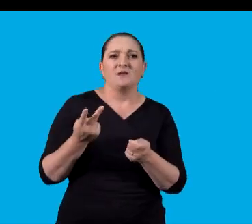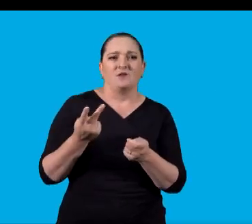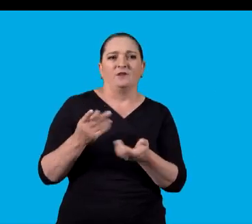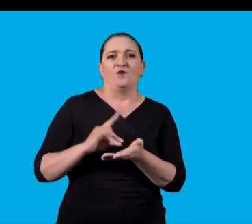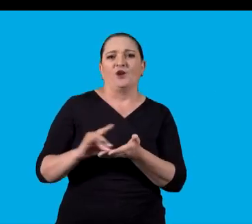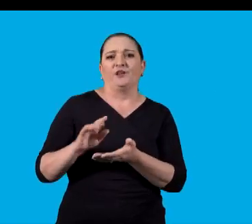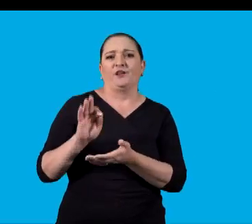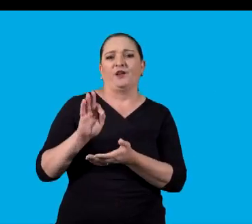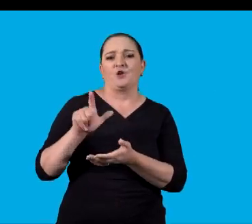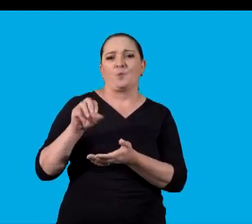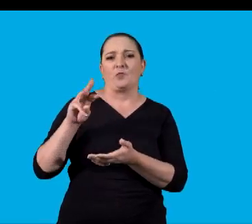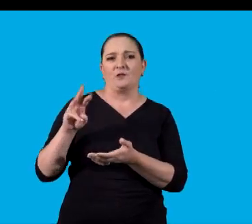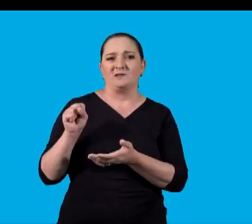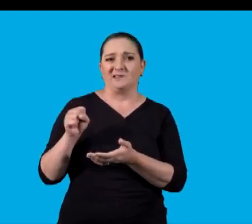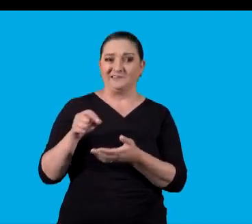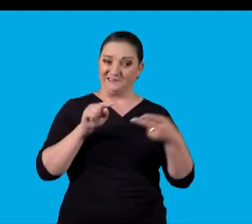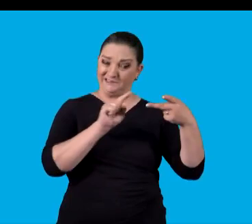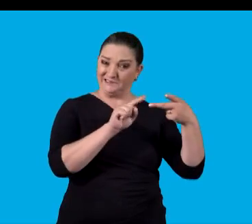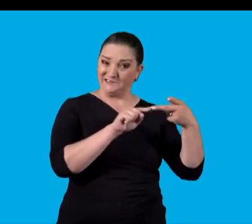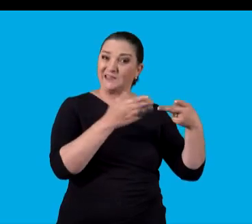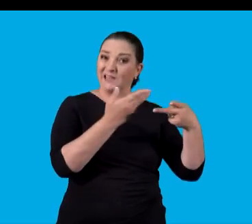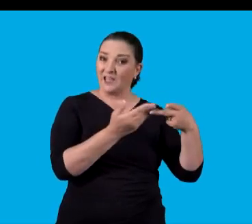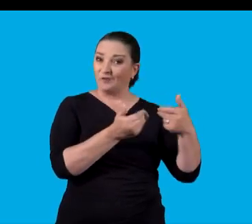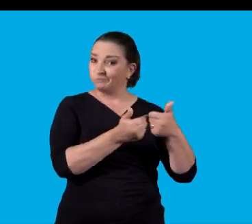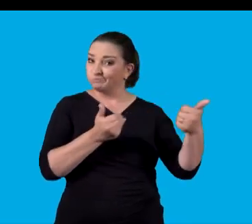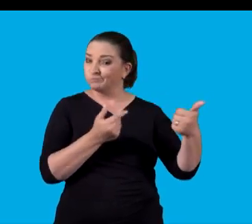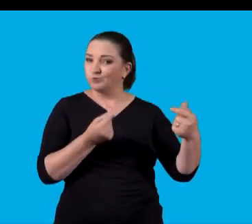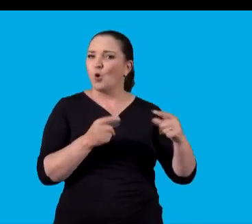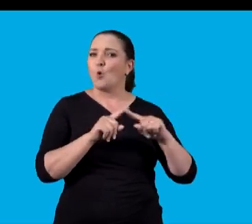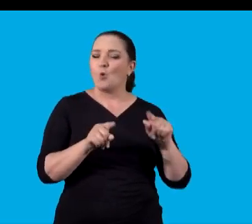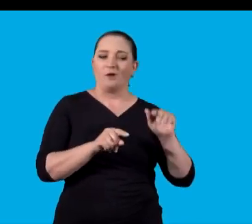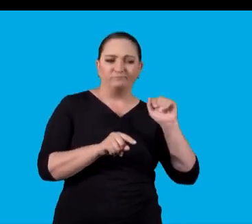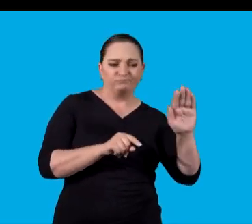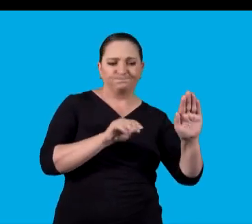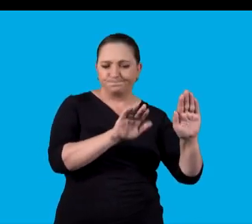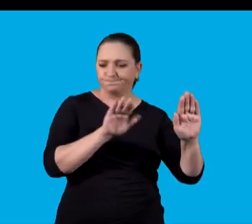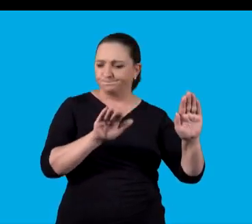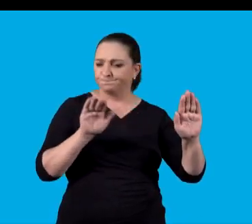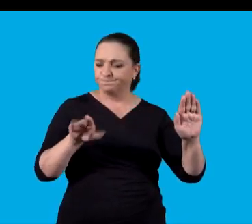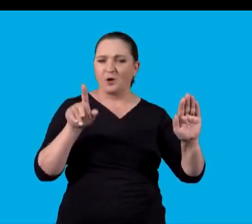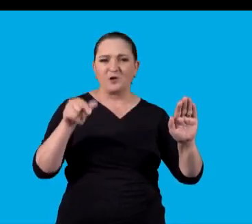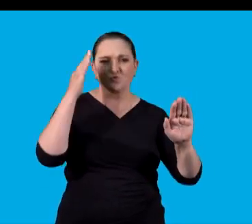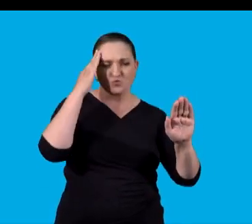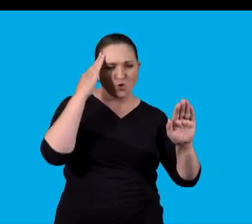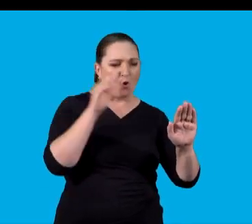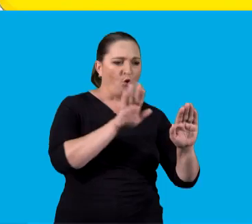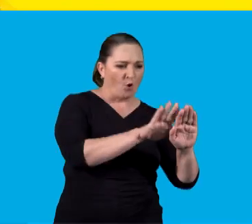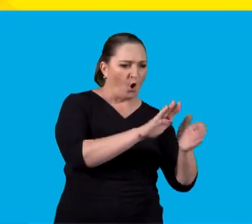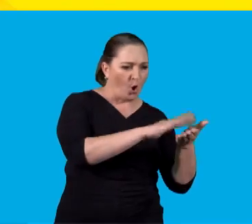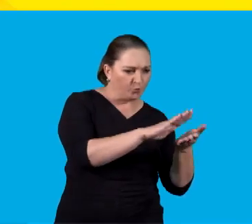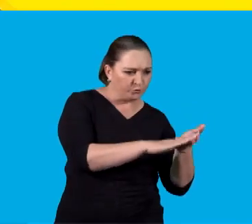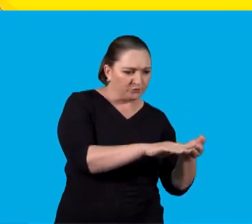can only be able to avoid this kind of mistake when you know your format. That is, from the operating, I go to